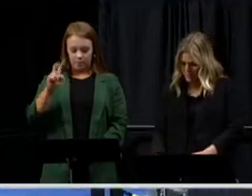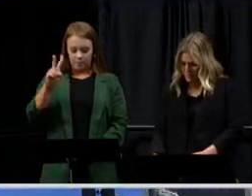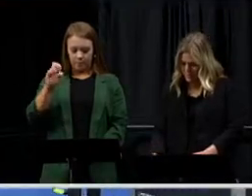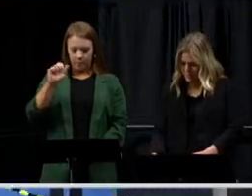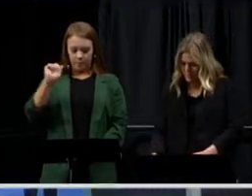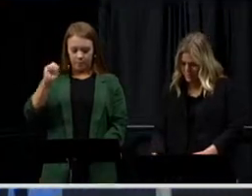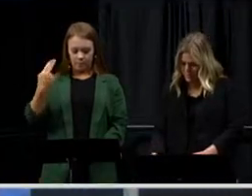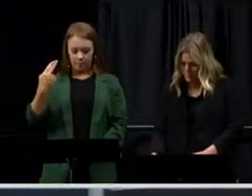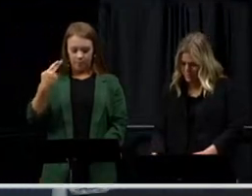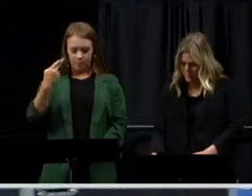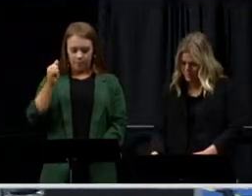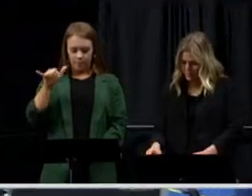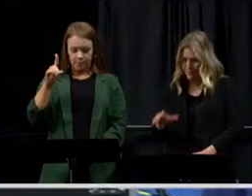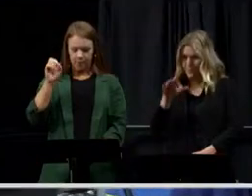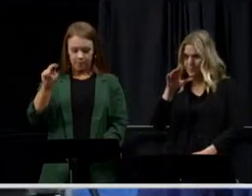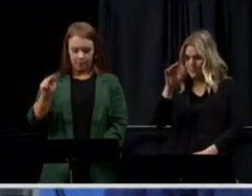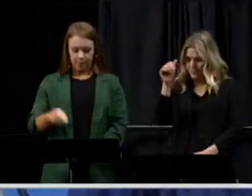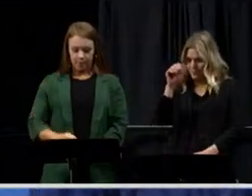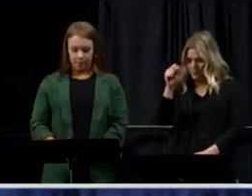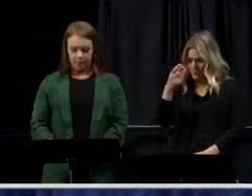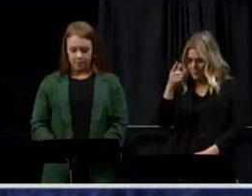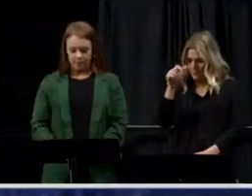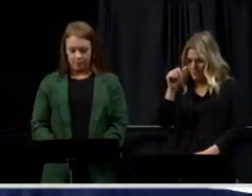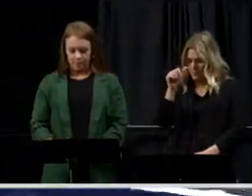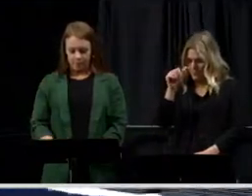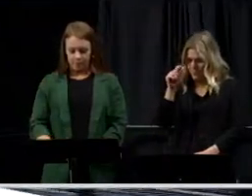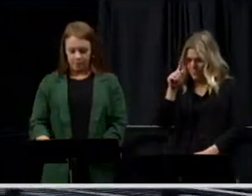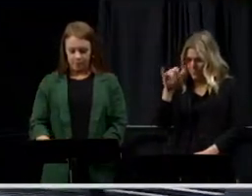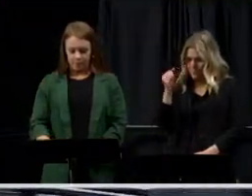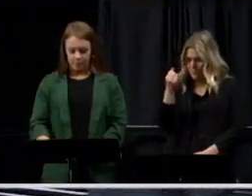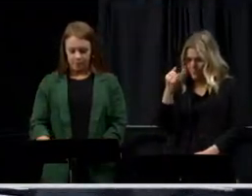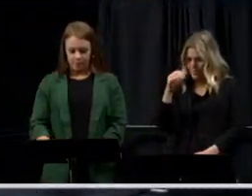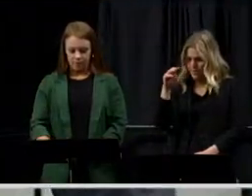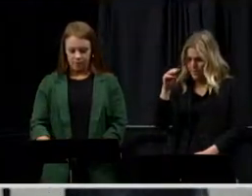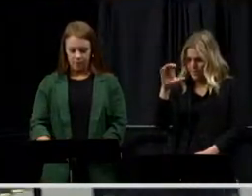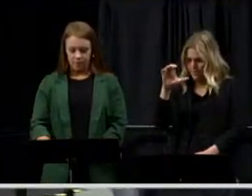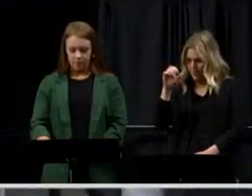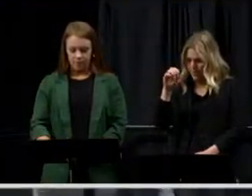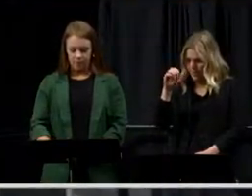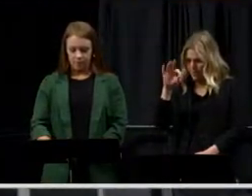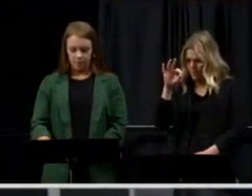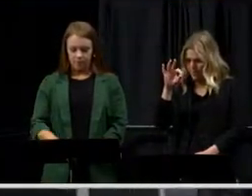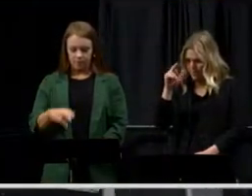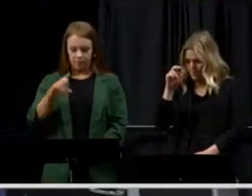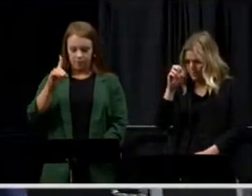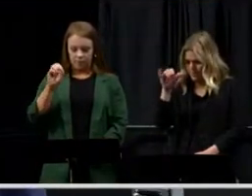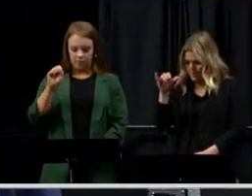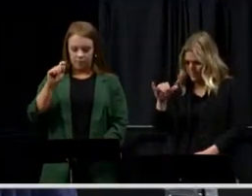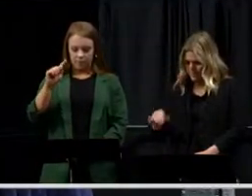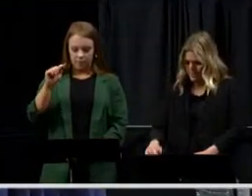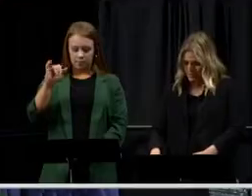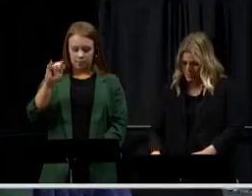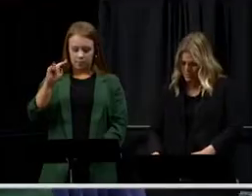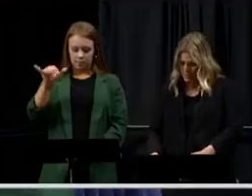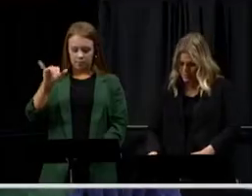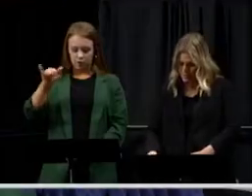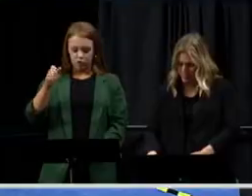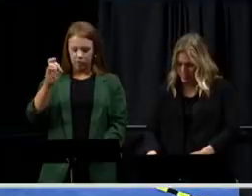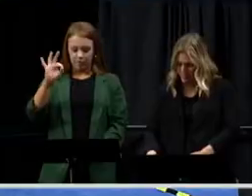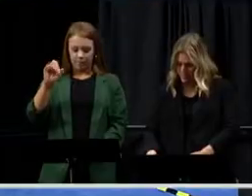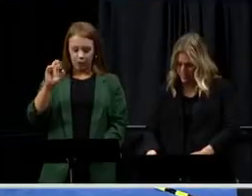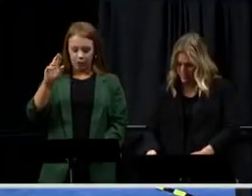Hayden. Ashnik Germani McGoffney. Destiny Michelle